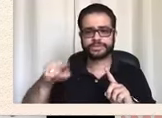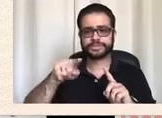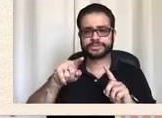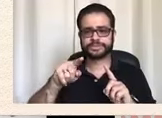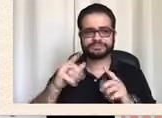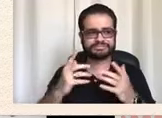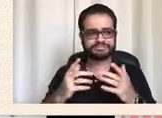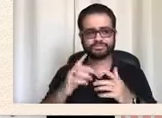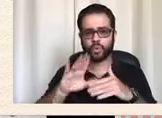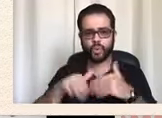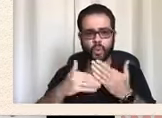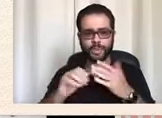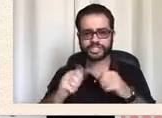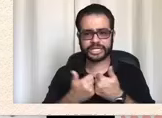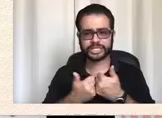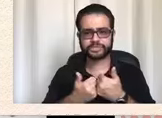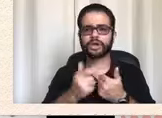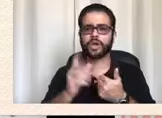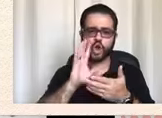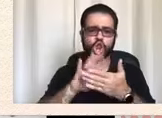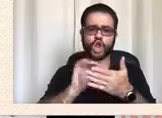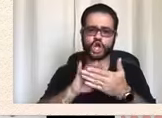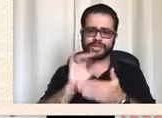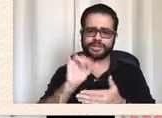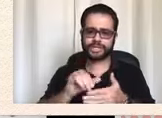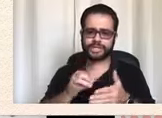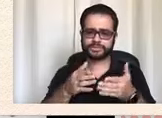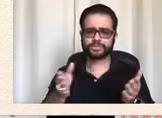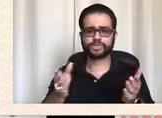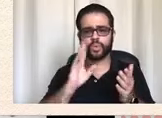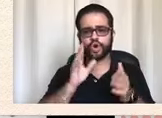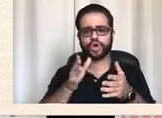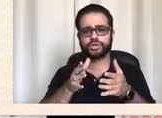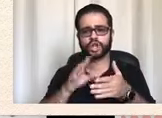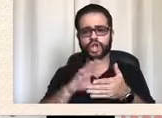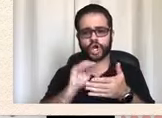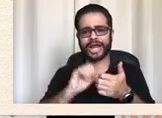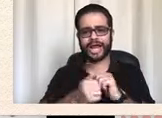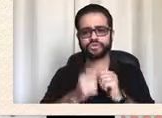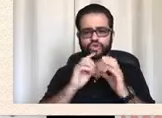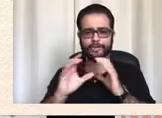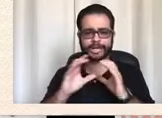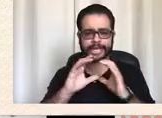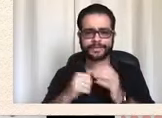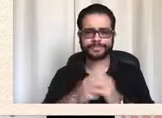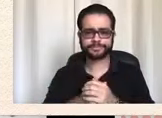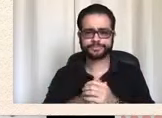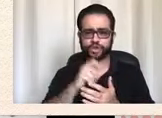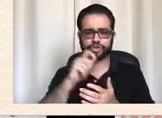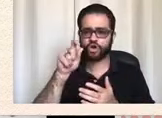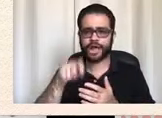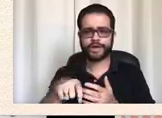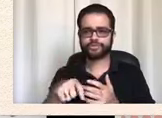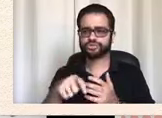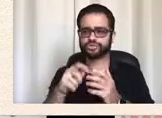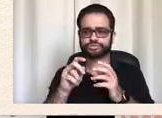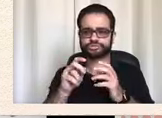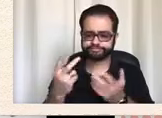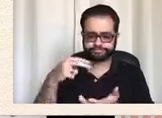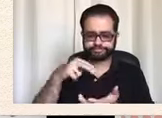are. You're going to learn that stuff. You're going to learn how to communicate. You're going to learn that, you know, you don't have to stand in front of a Senate committee in order